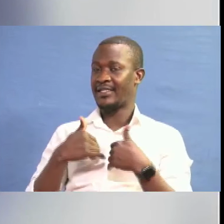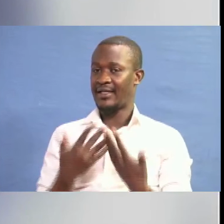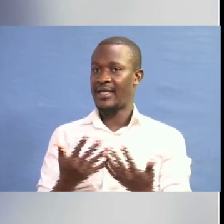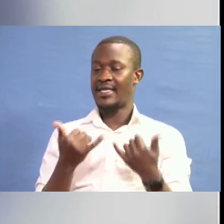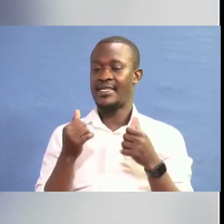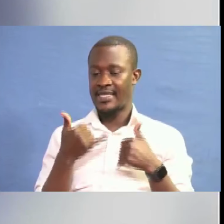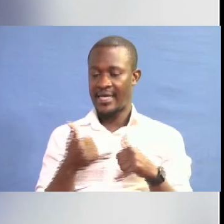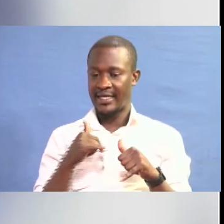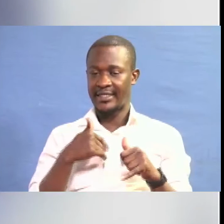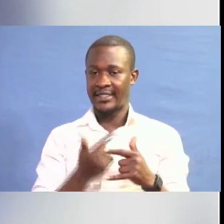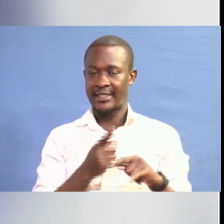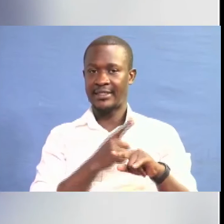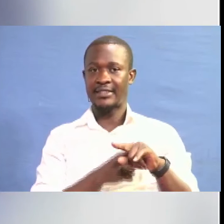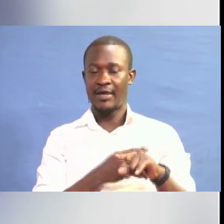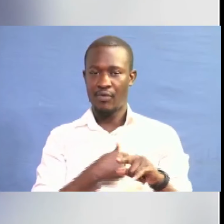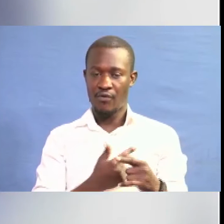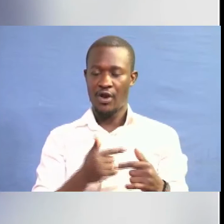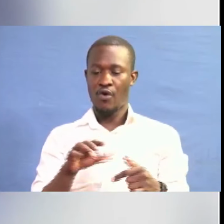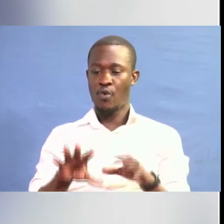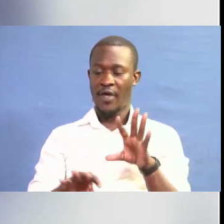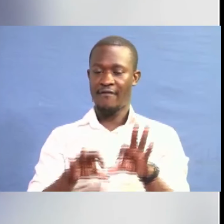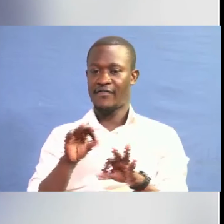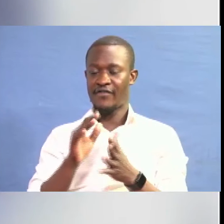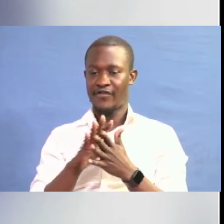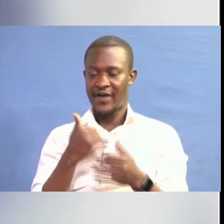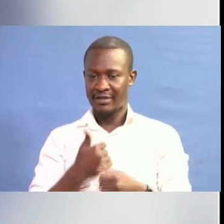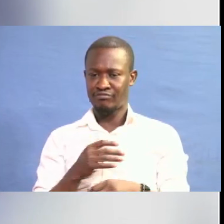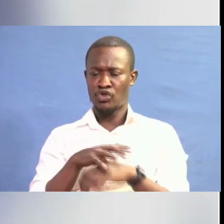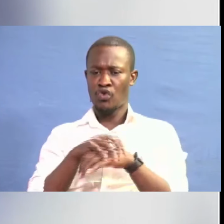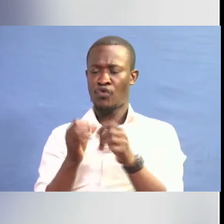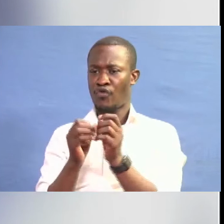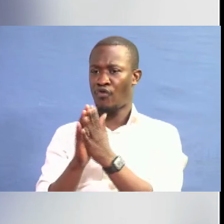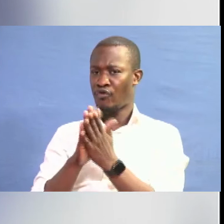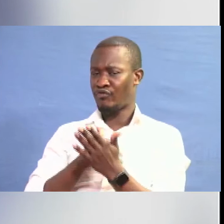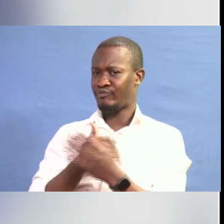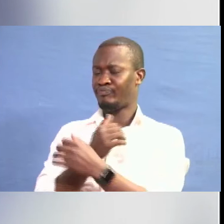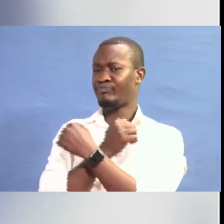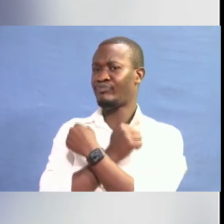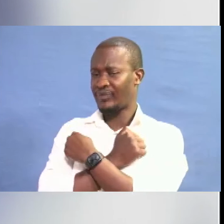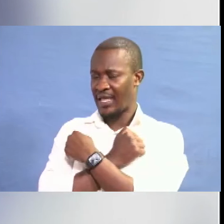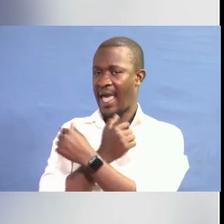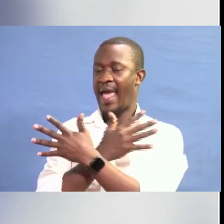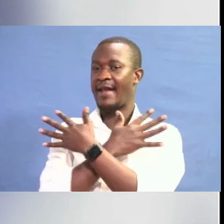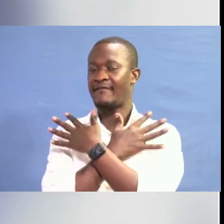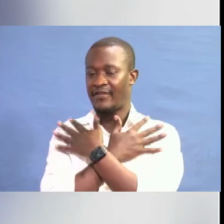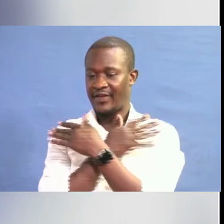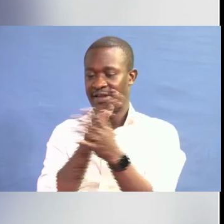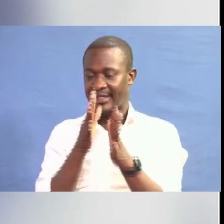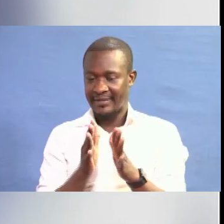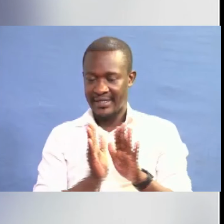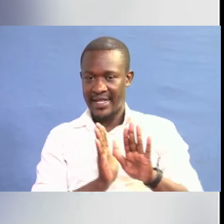Yet, in this time of sorrow, we found comfort in the beautiful memories of love and friendship he leaves